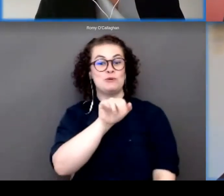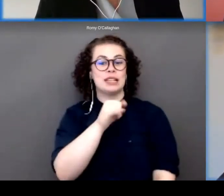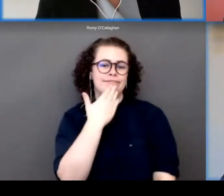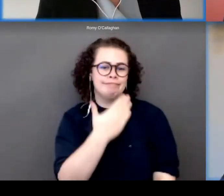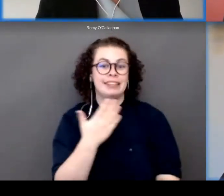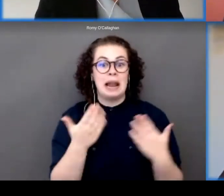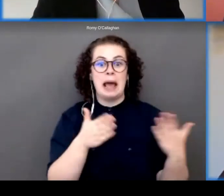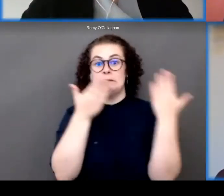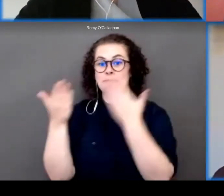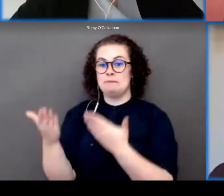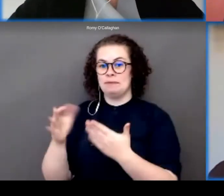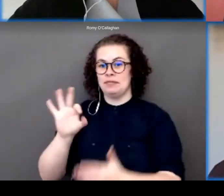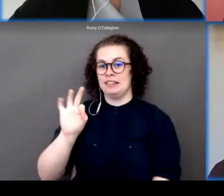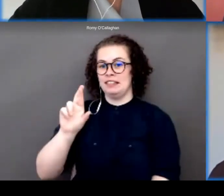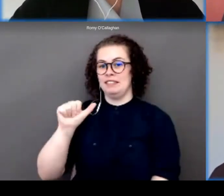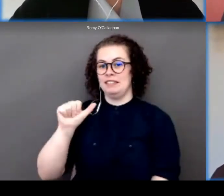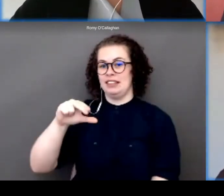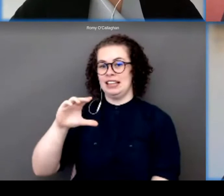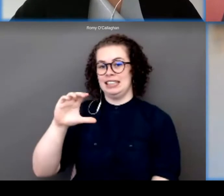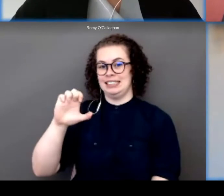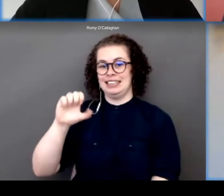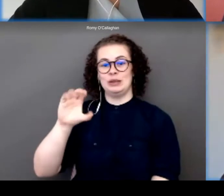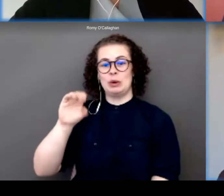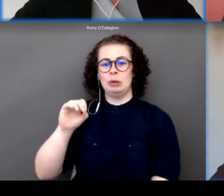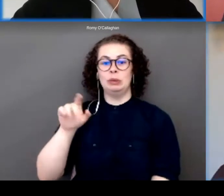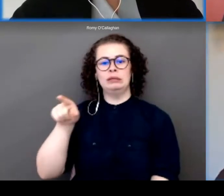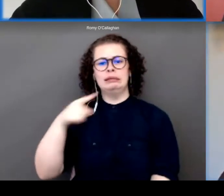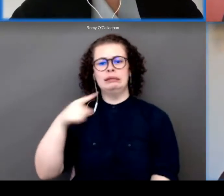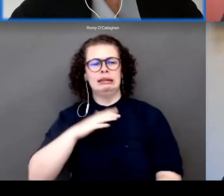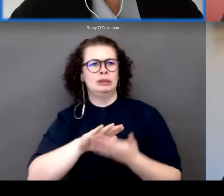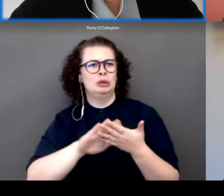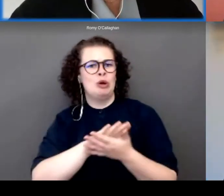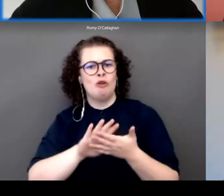Francesco. So, sorry about that. No problem. So, Francesco,